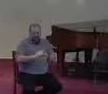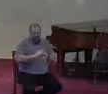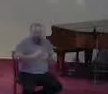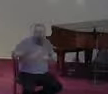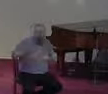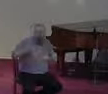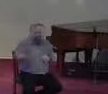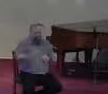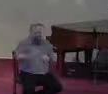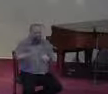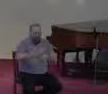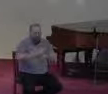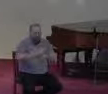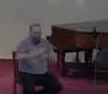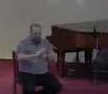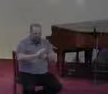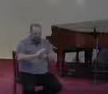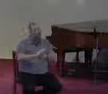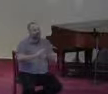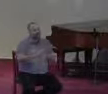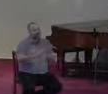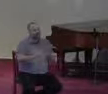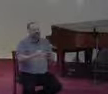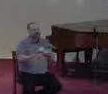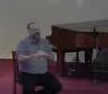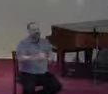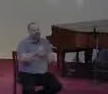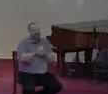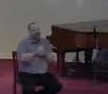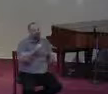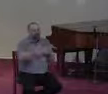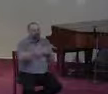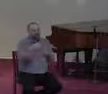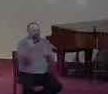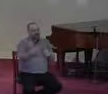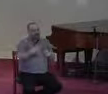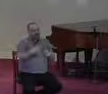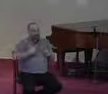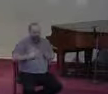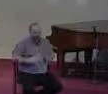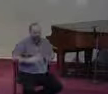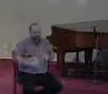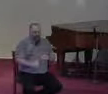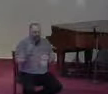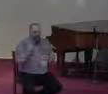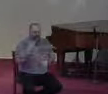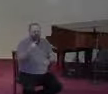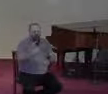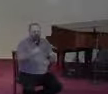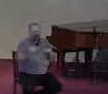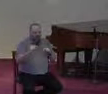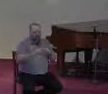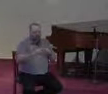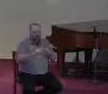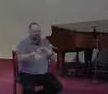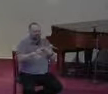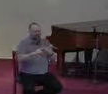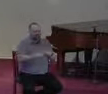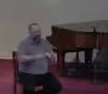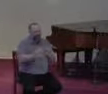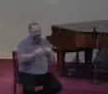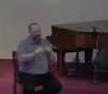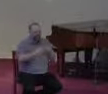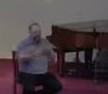of your church by acting in love toward other members, by refusing to gossip, and by following